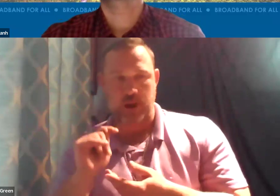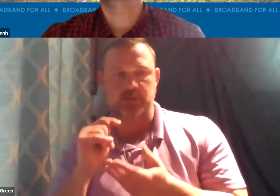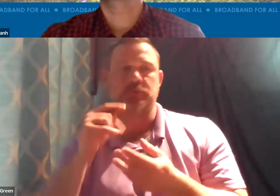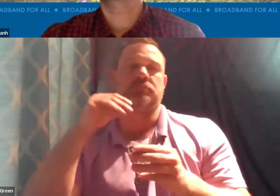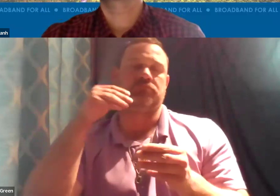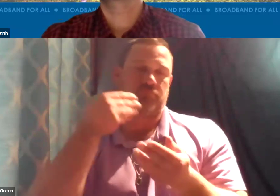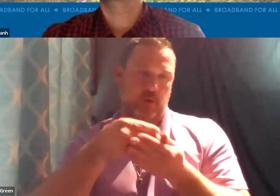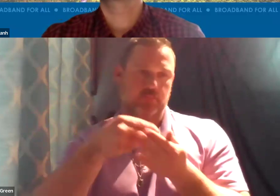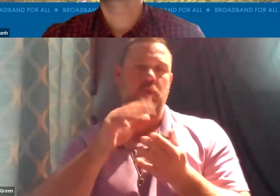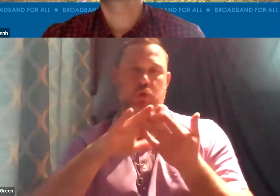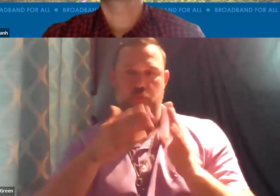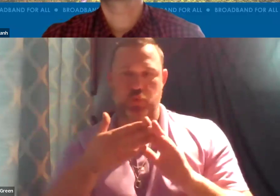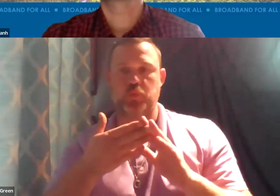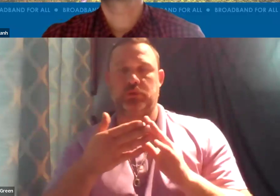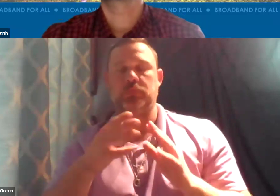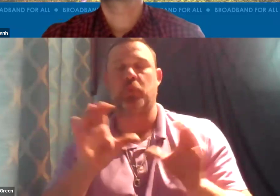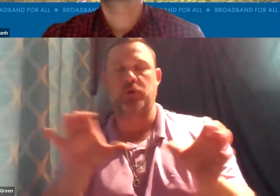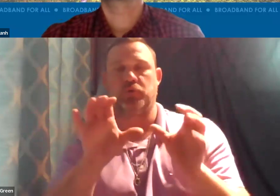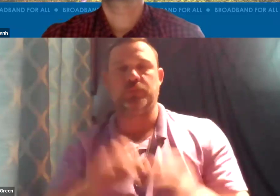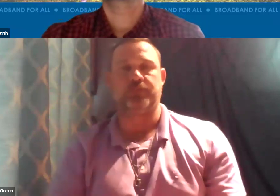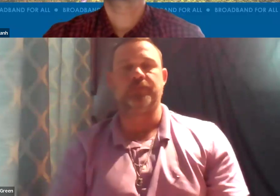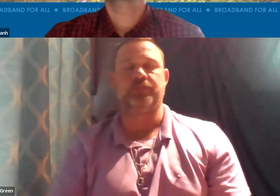those folks in their community who can carry those out.